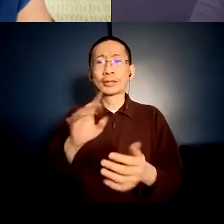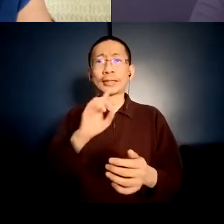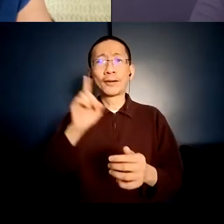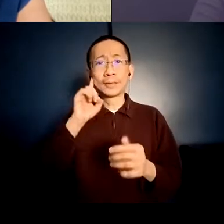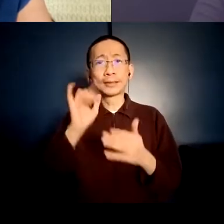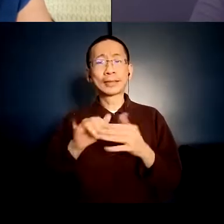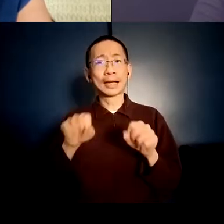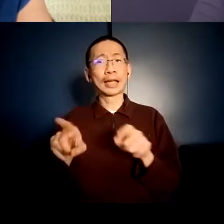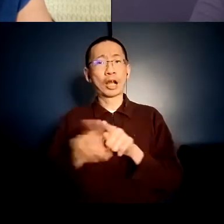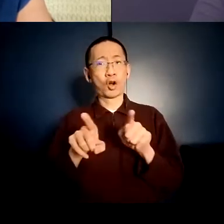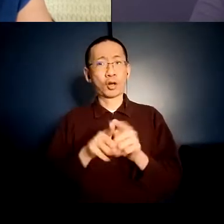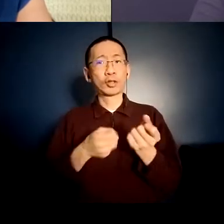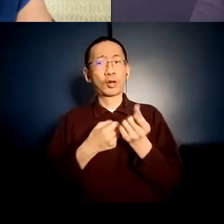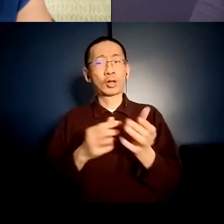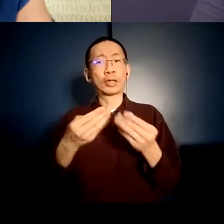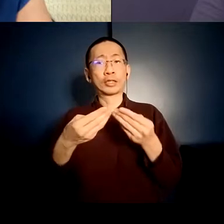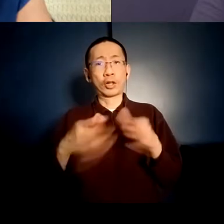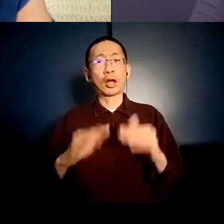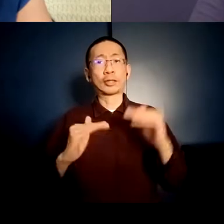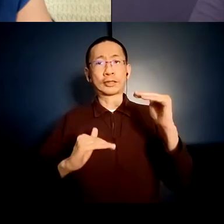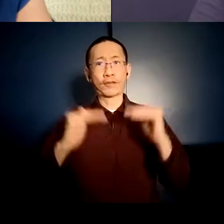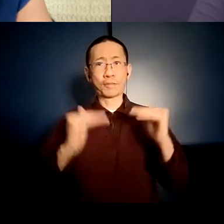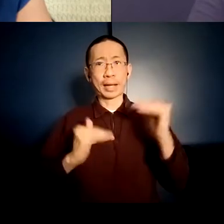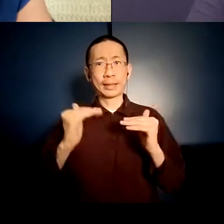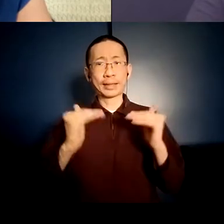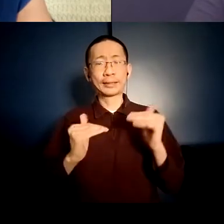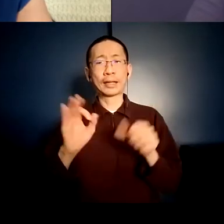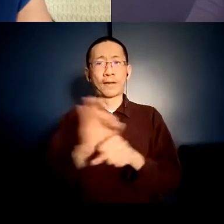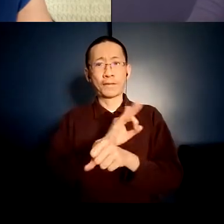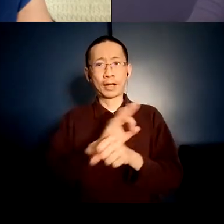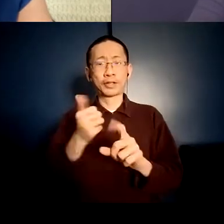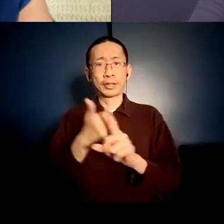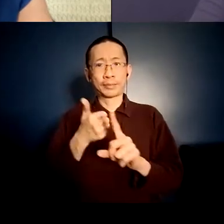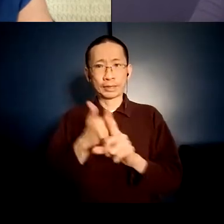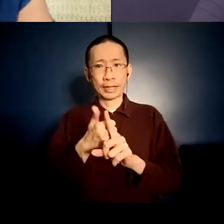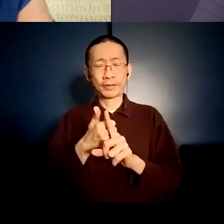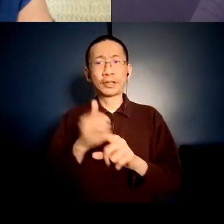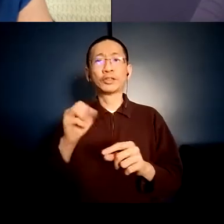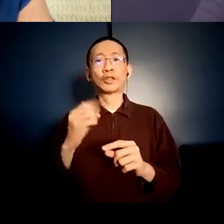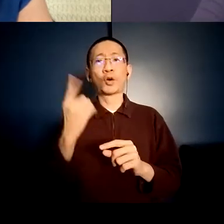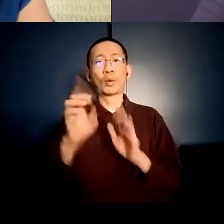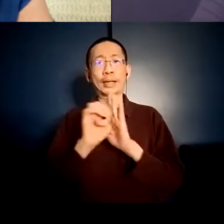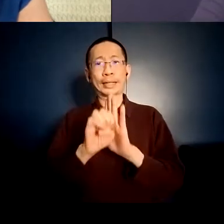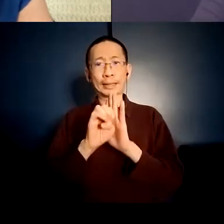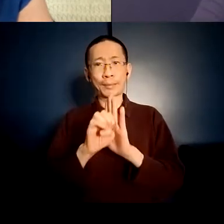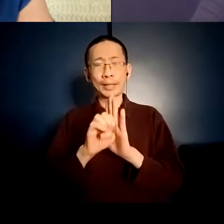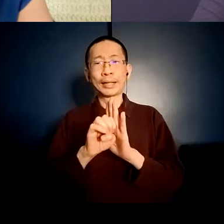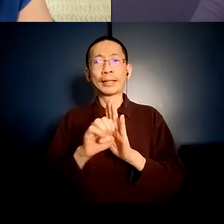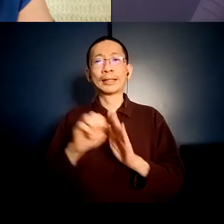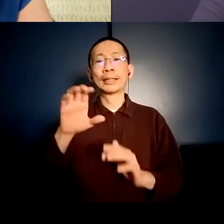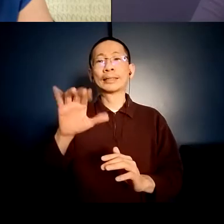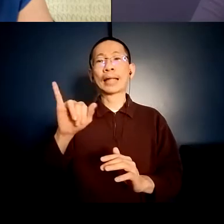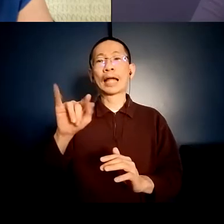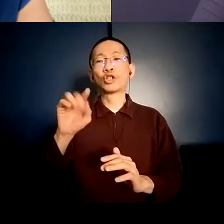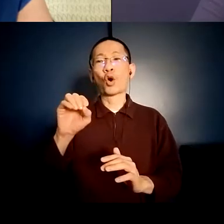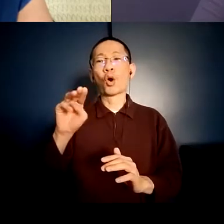can also cause losses of balance function themselves. So one example is